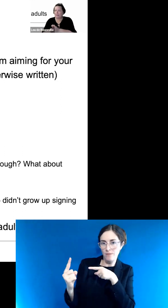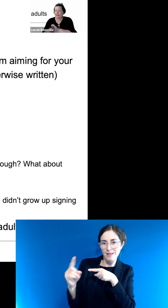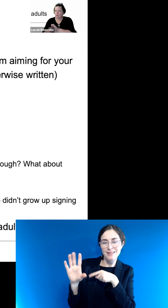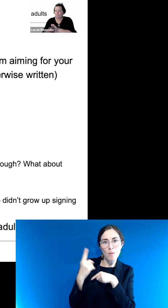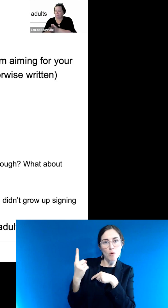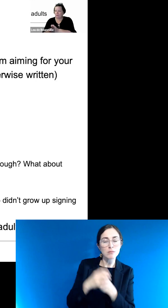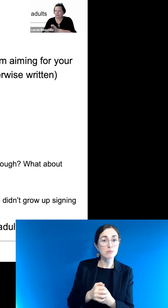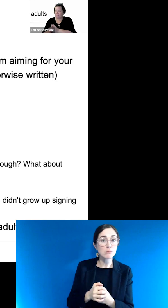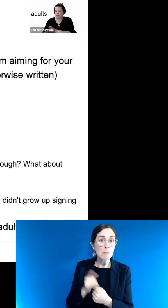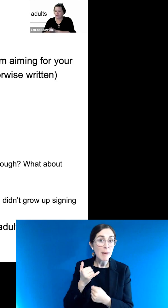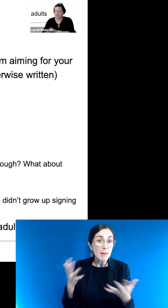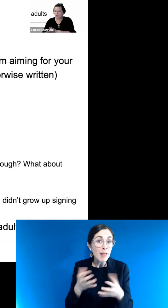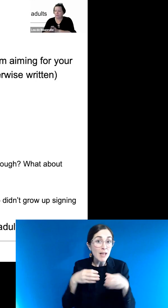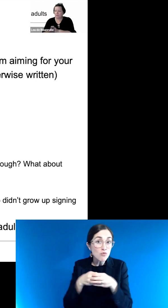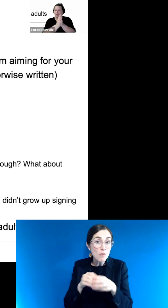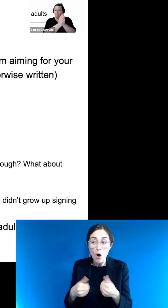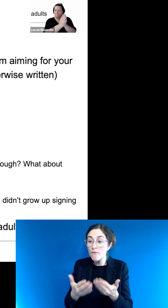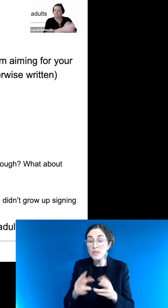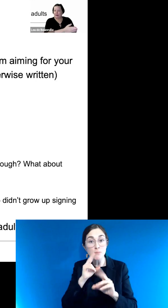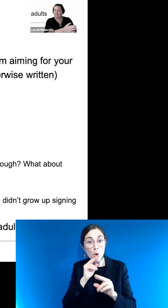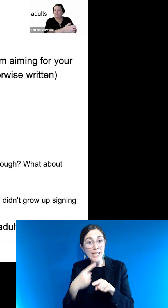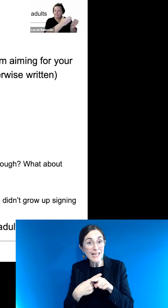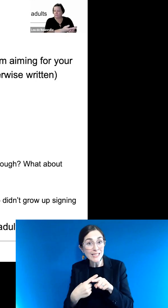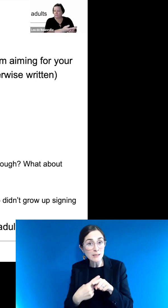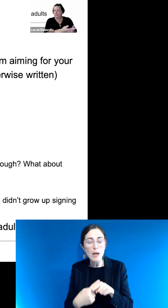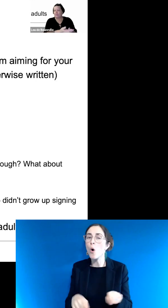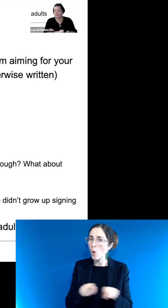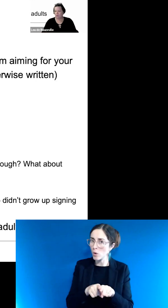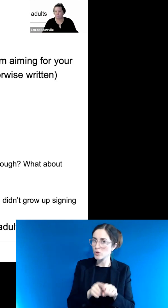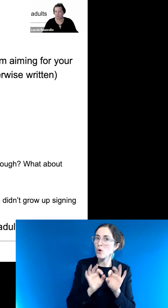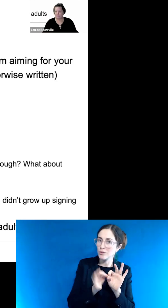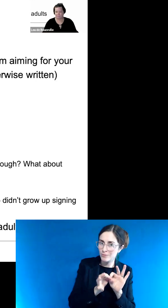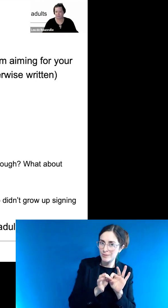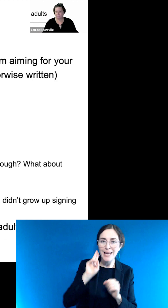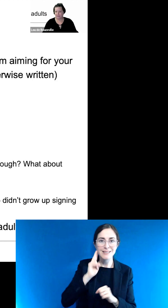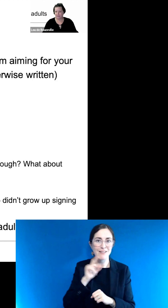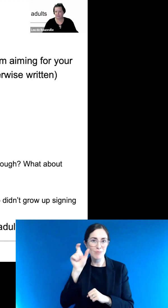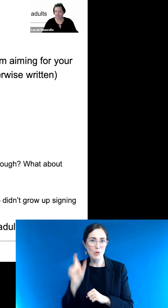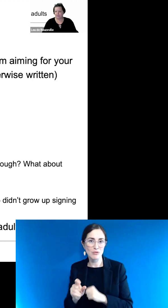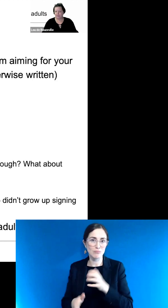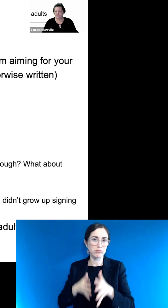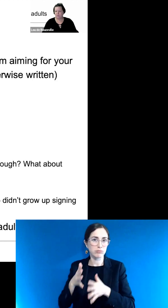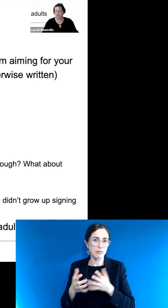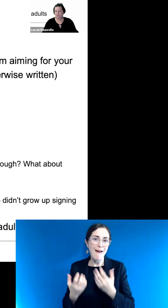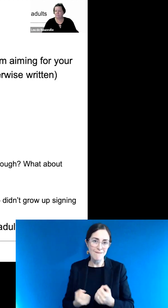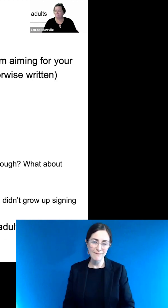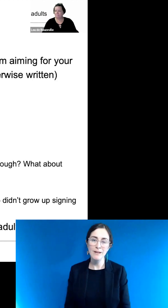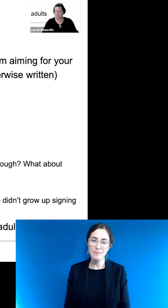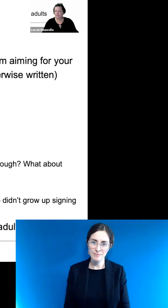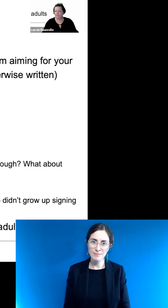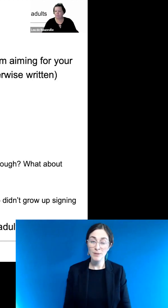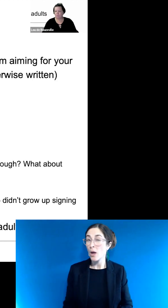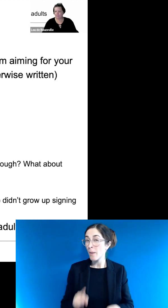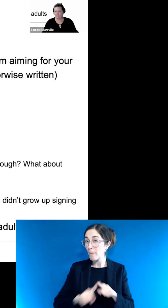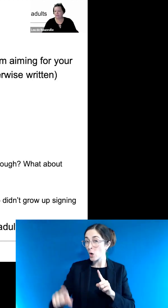be a play group offering spoken English, but there's still also going to be an interpreter and a deaf person there. So in